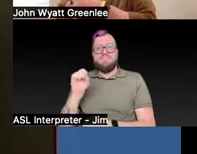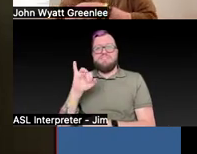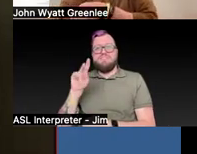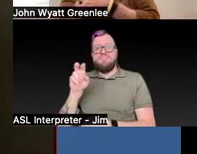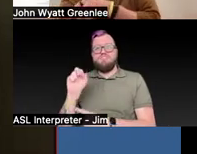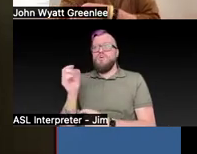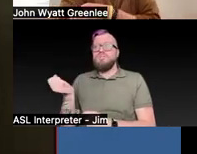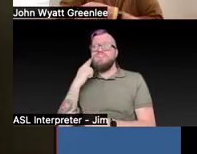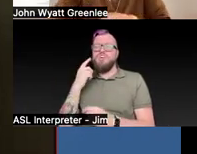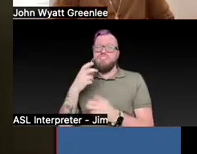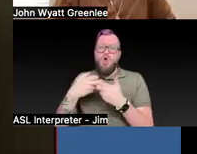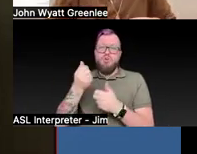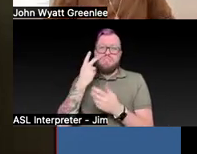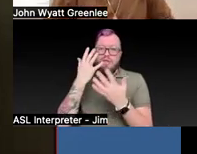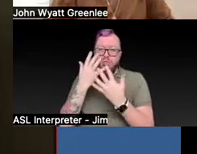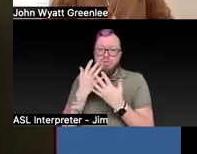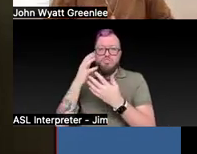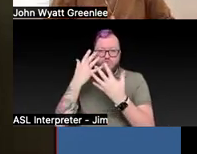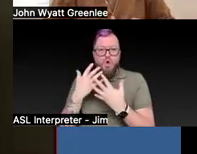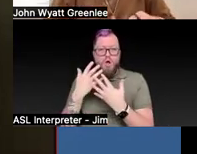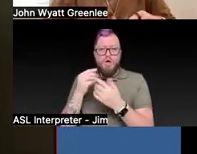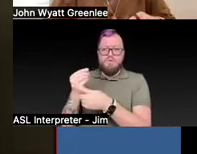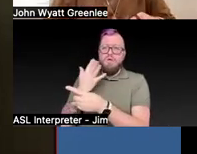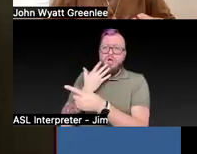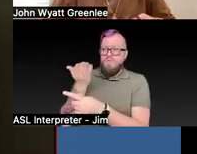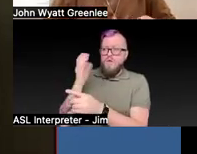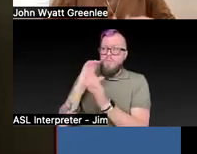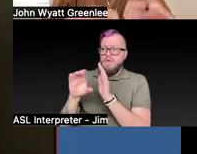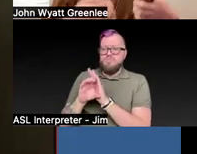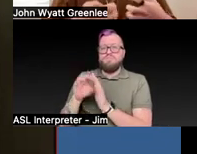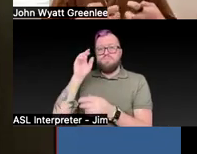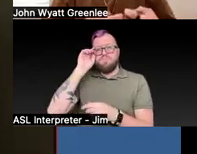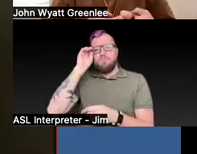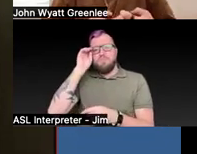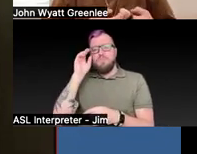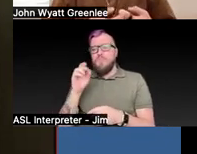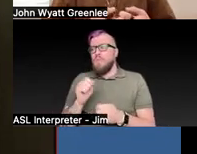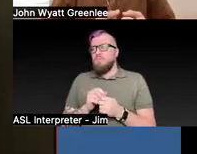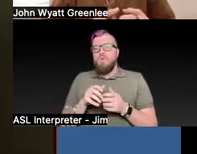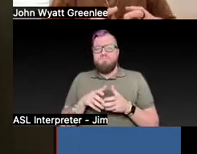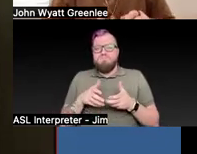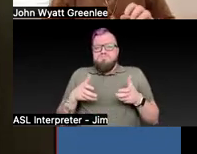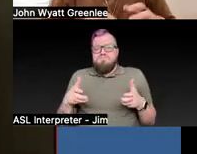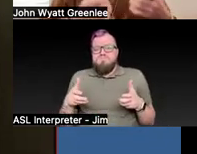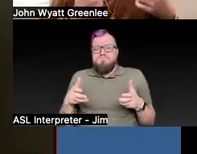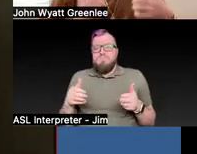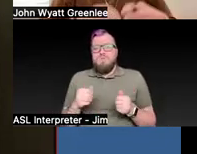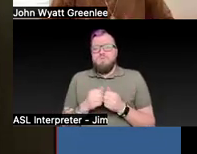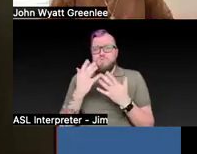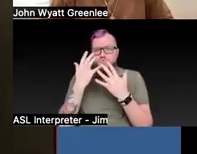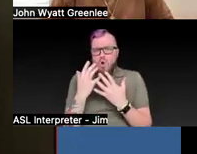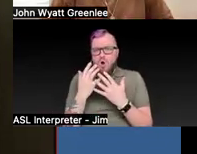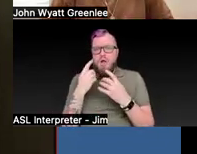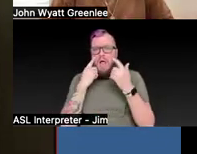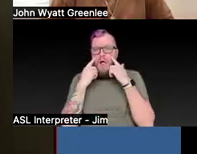hard to see here. Um, and they sort of pack on fat. They become darker. Their eyes